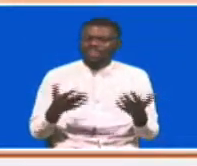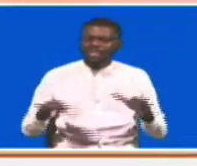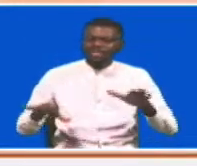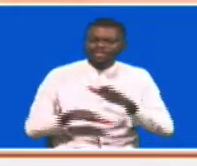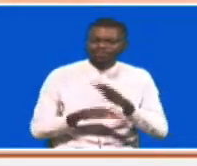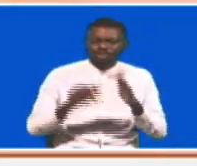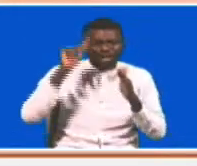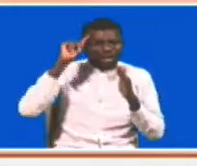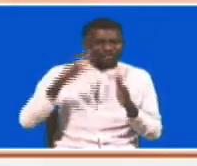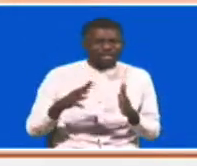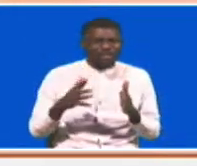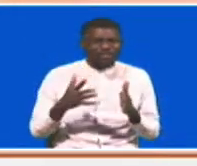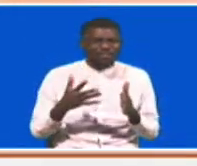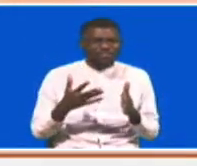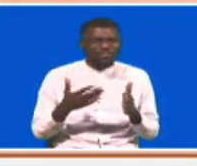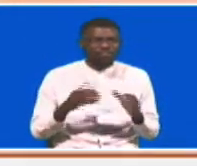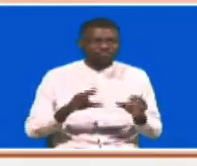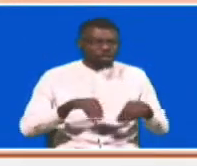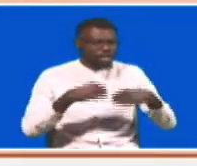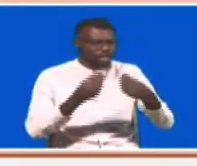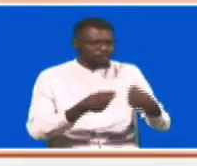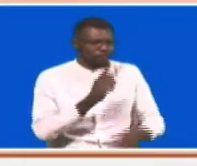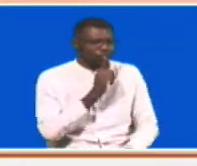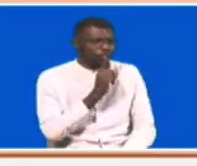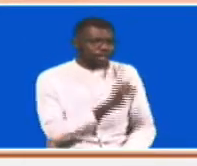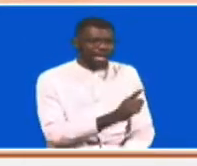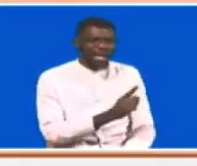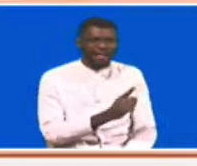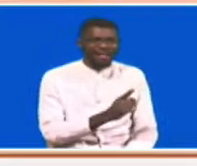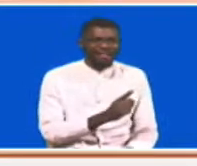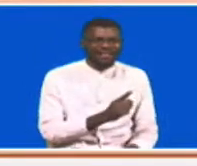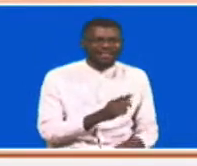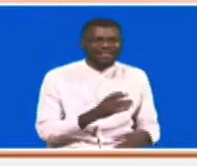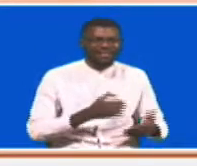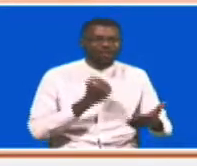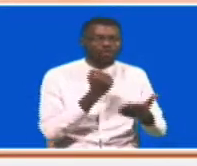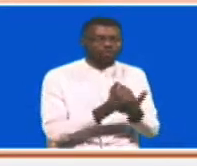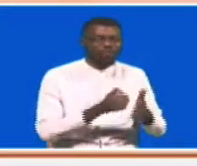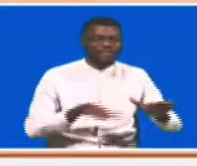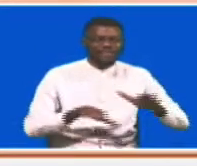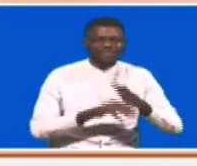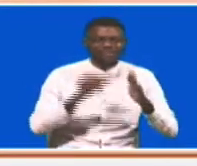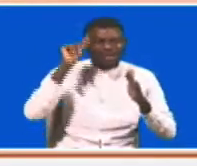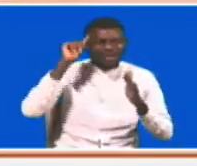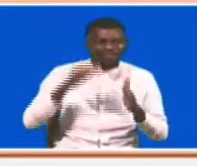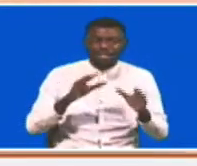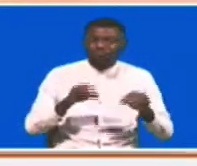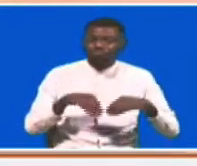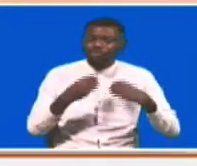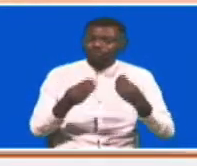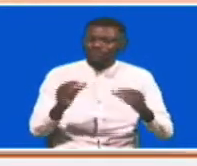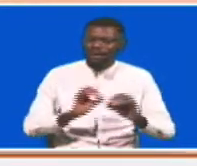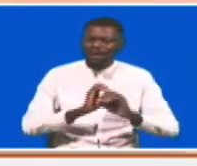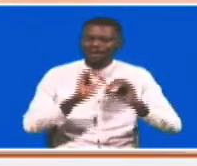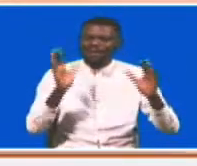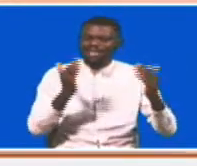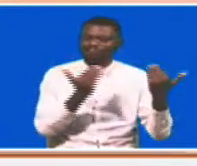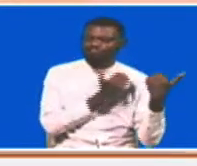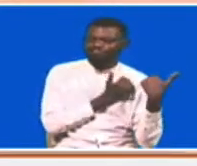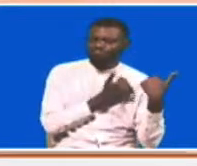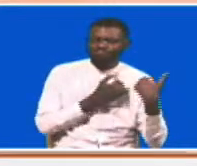governors to issue executive orders so that the office of the deputy governor is allocated clear roles